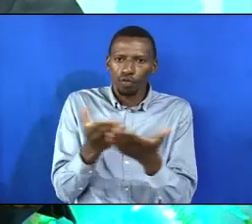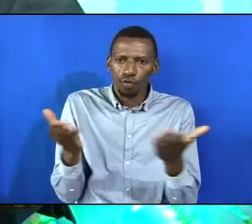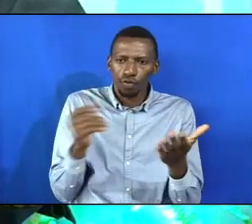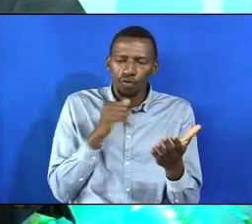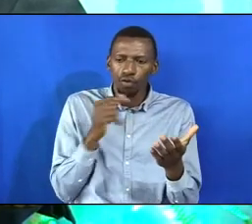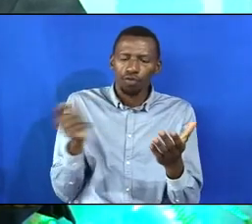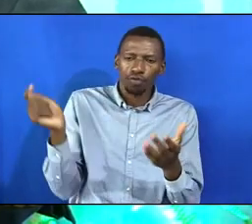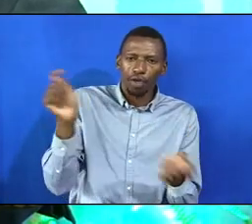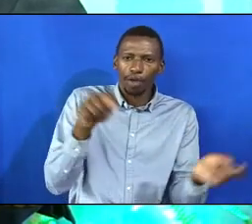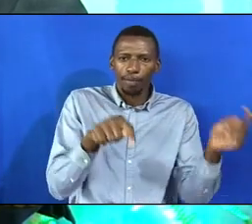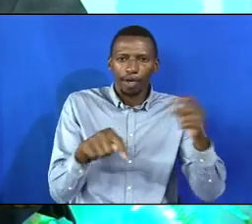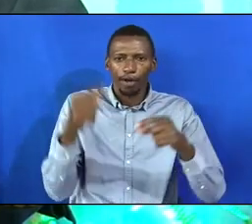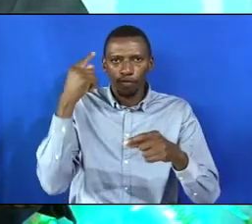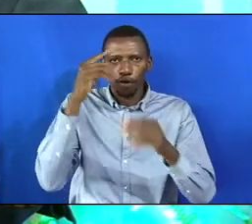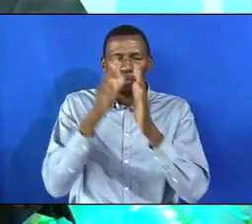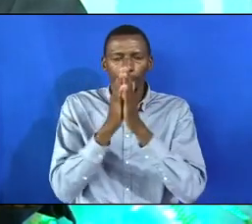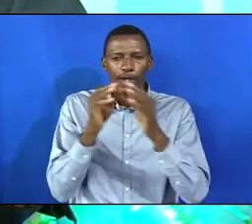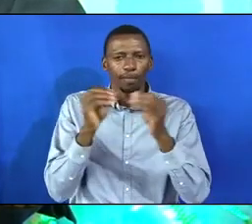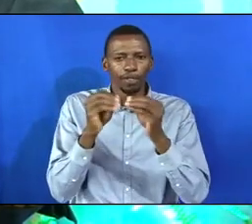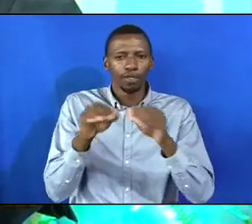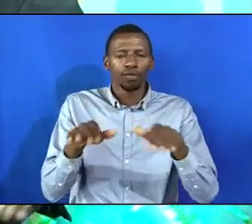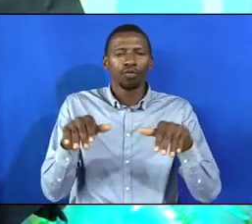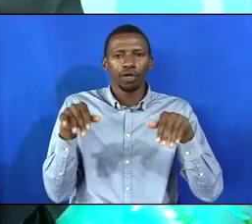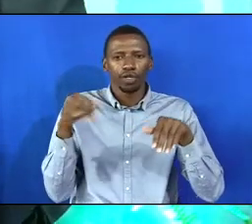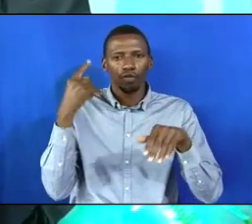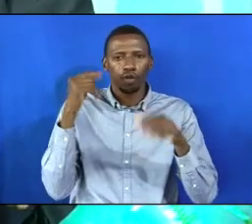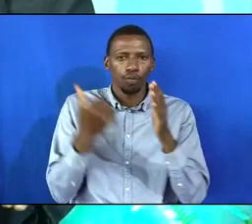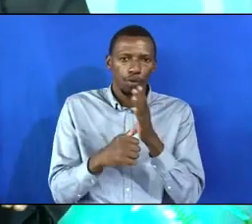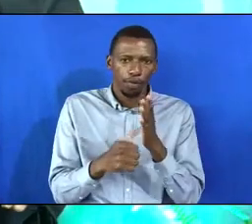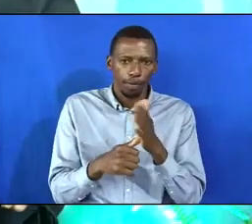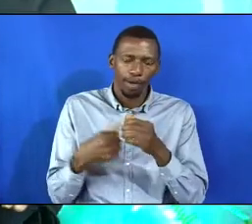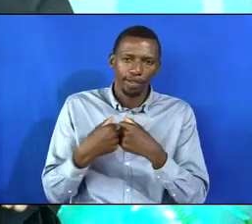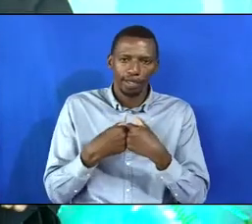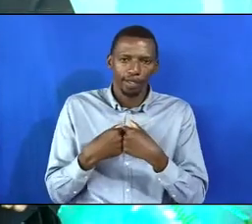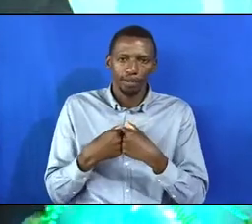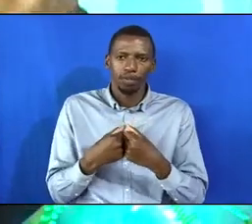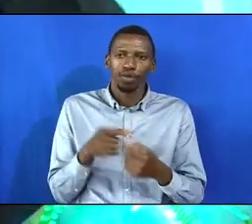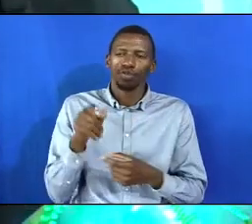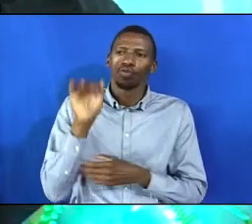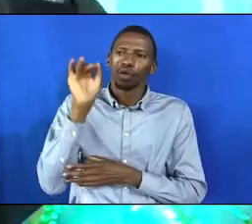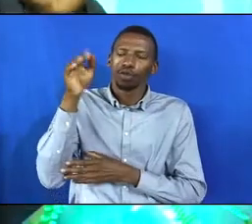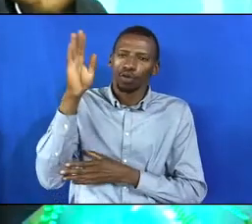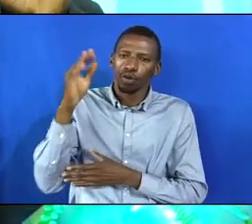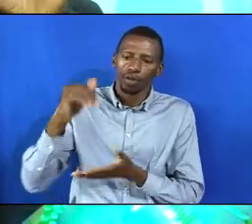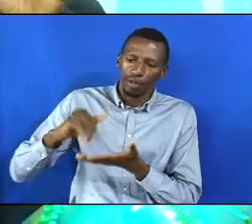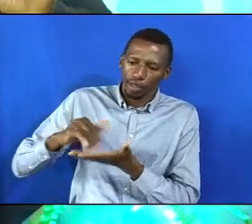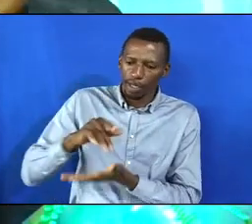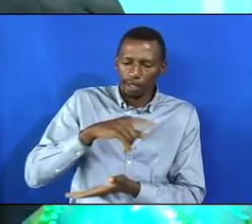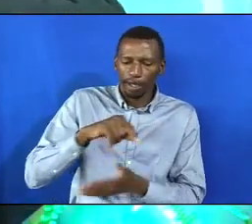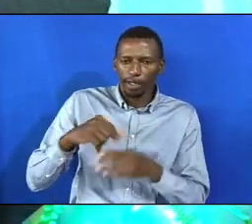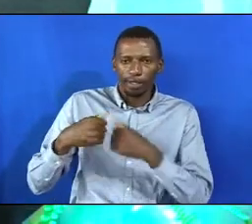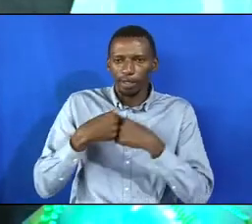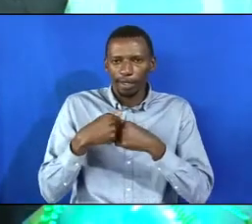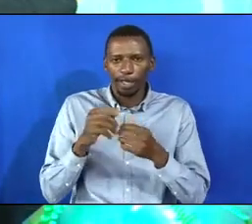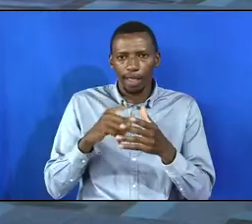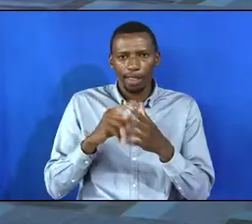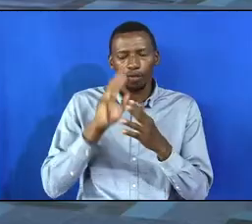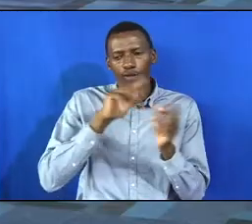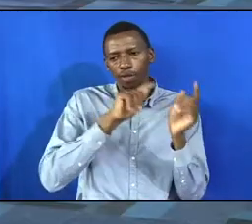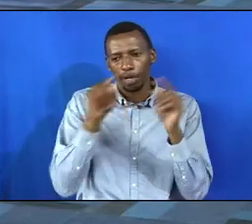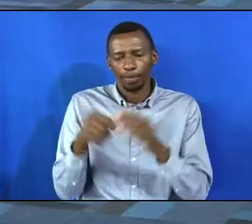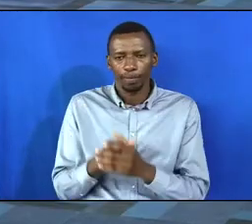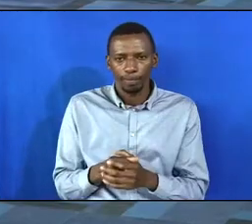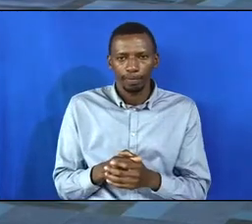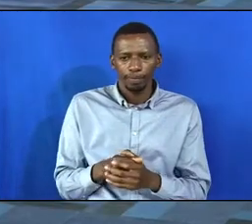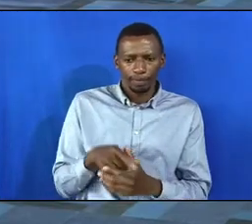trouble. Maybe you are telling God, send us trouble, then we shall come. So this man here, he attended all the